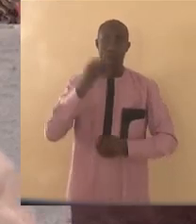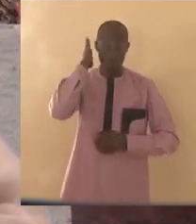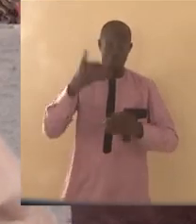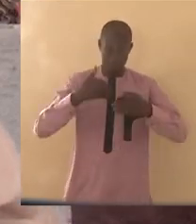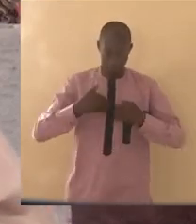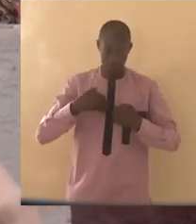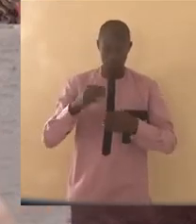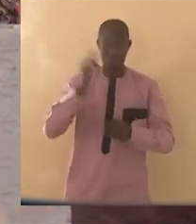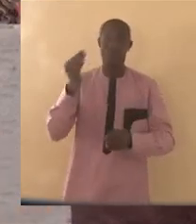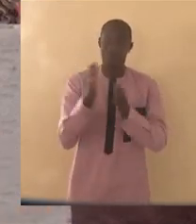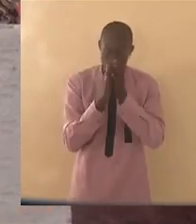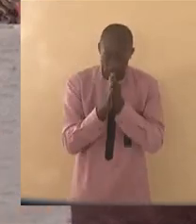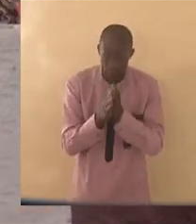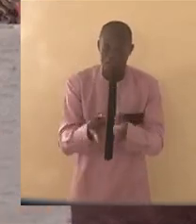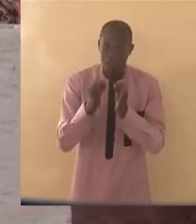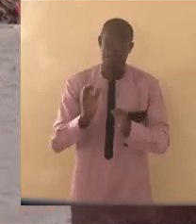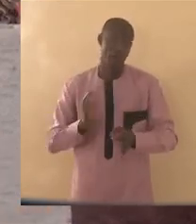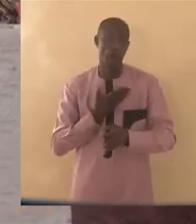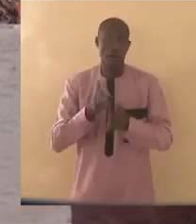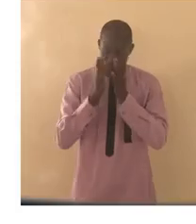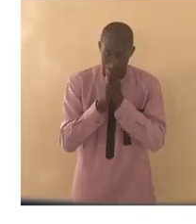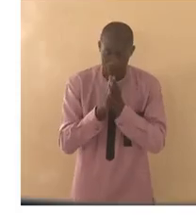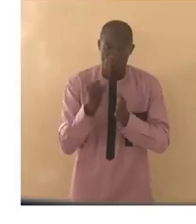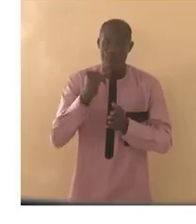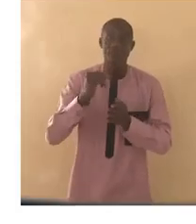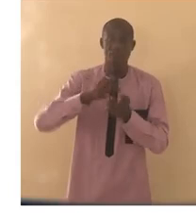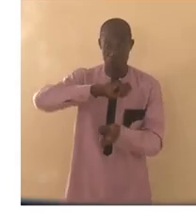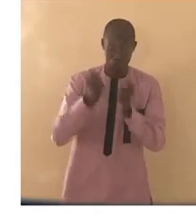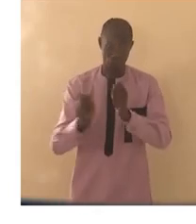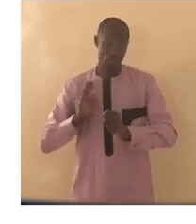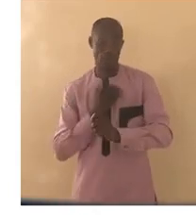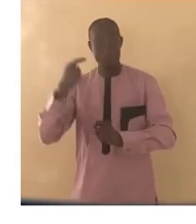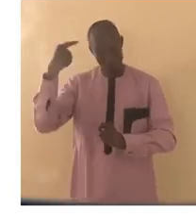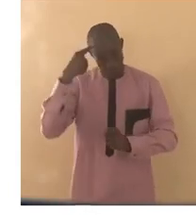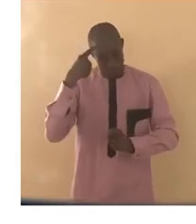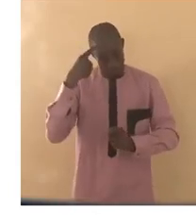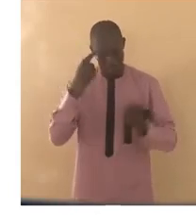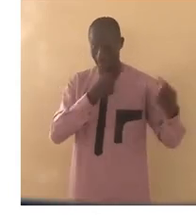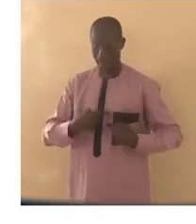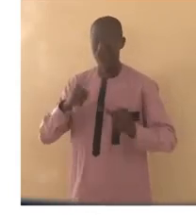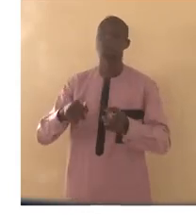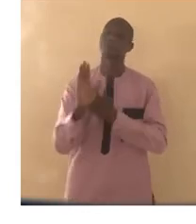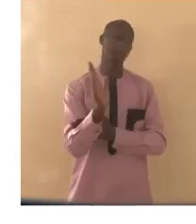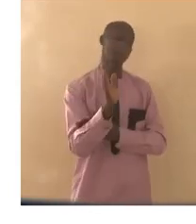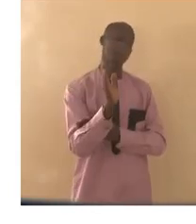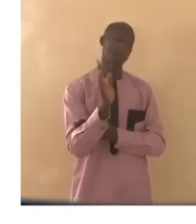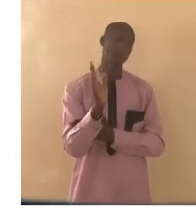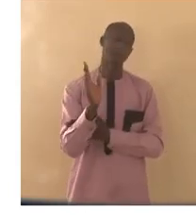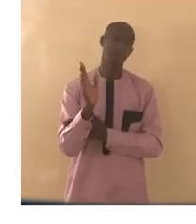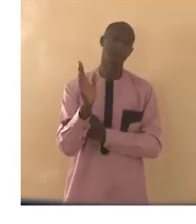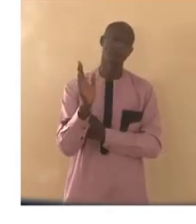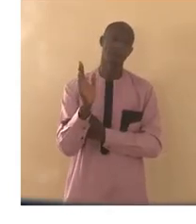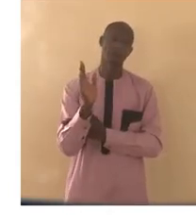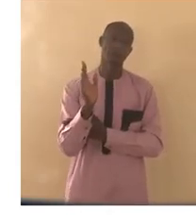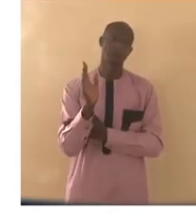We will have the spirit of prayer if our prayer is turning of our minds and hearts to God.